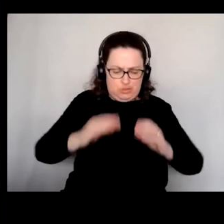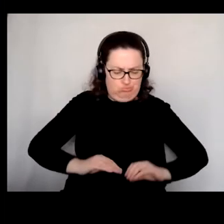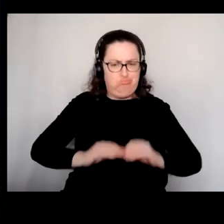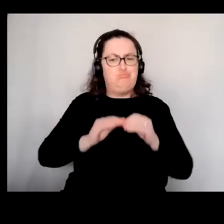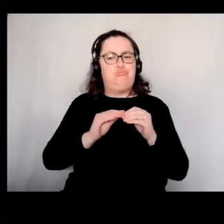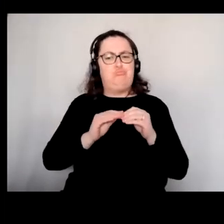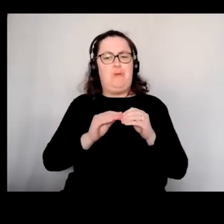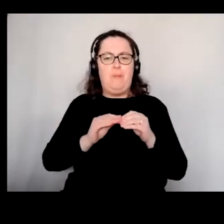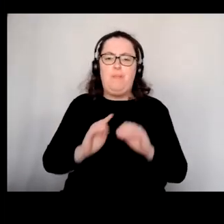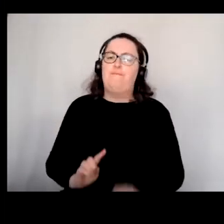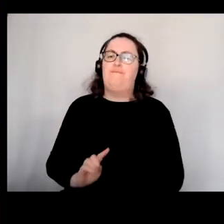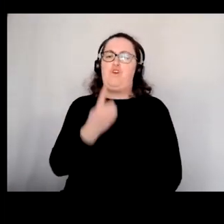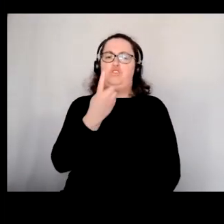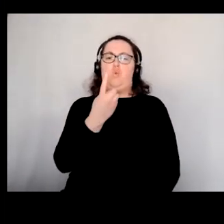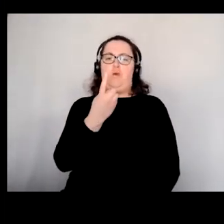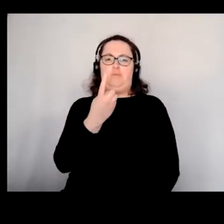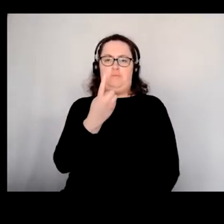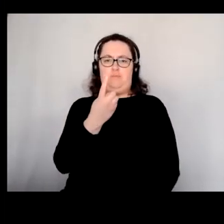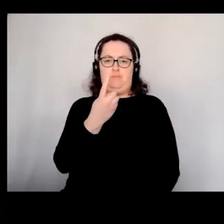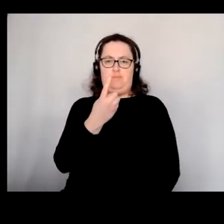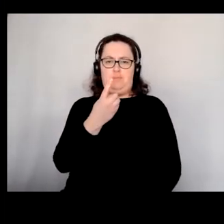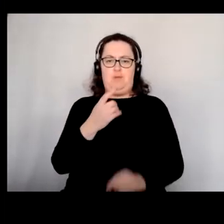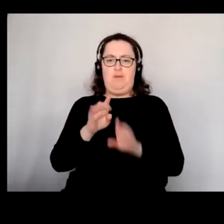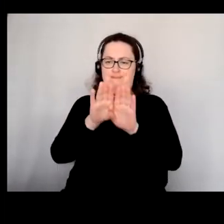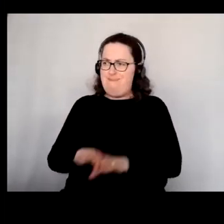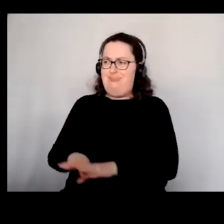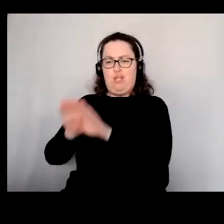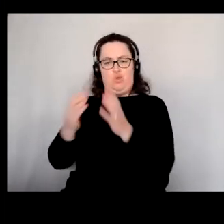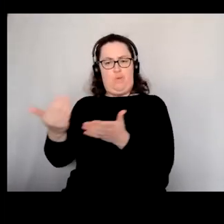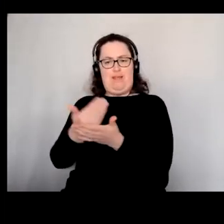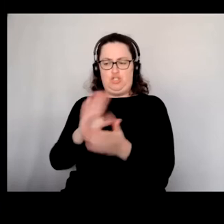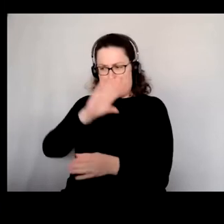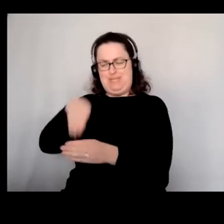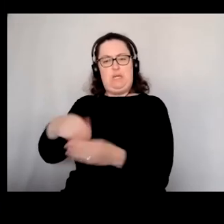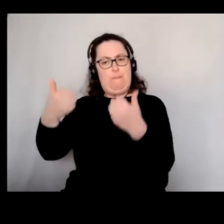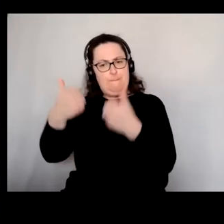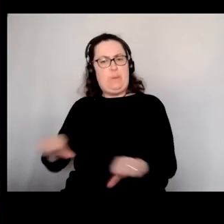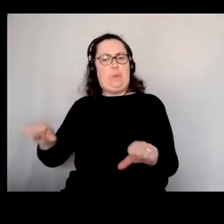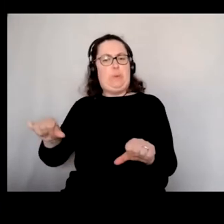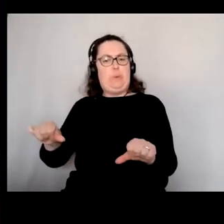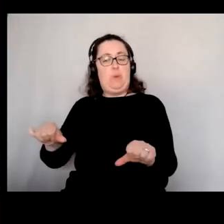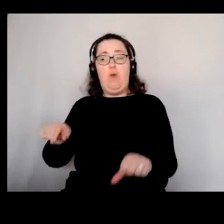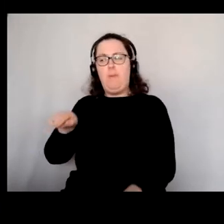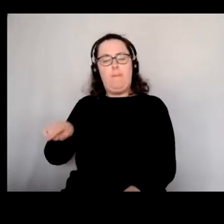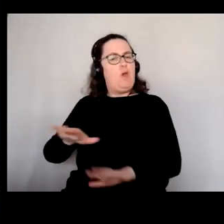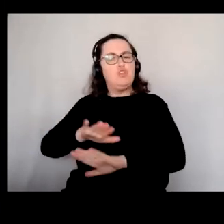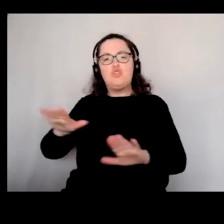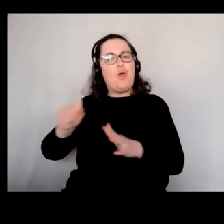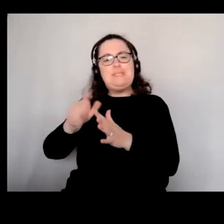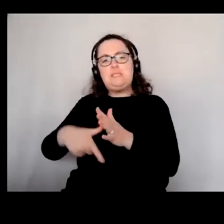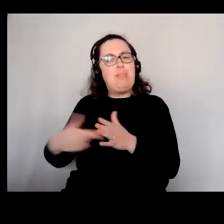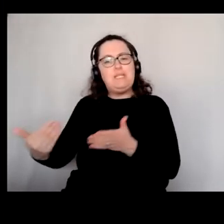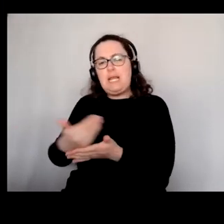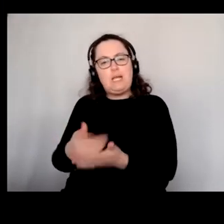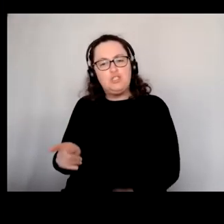these paintings, and this is the first one that's going into a national collection, which is not